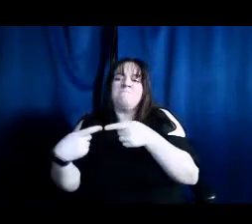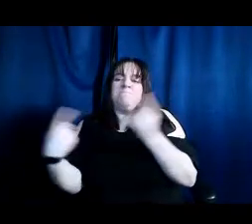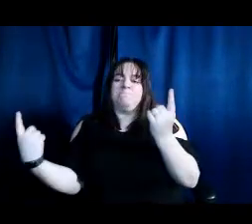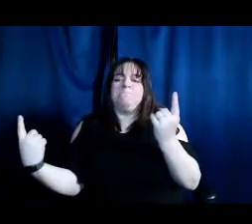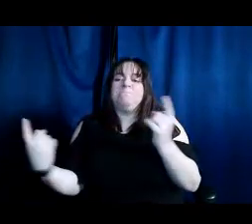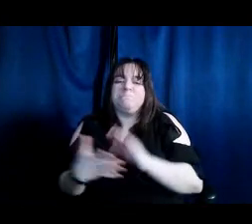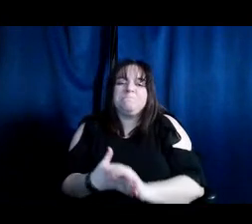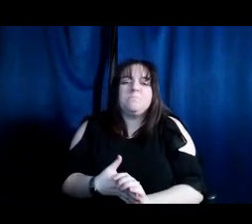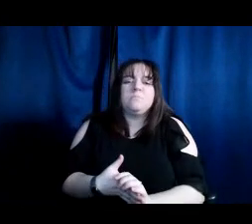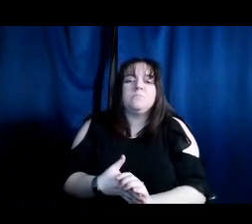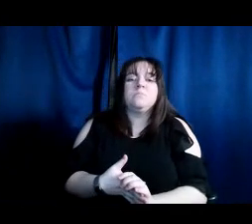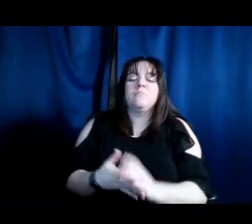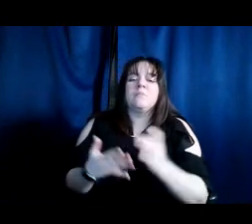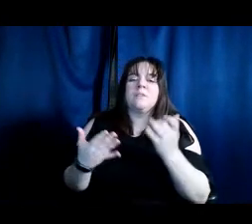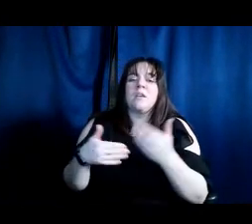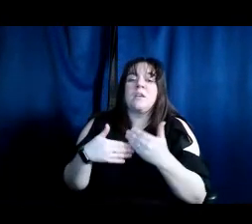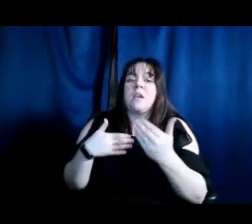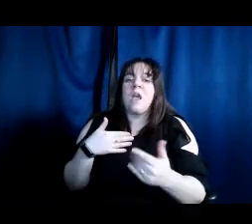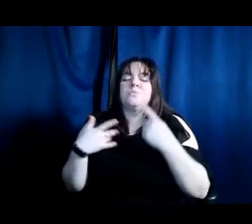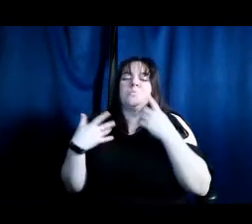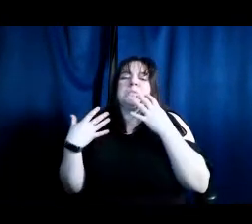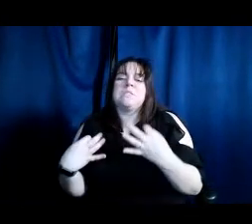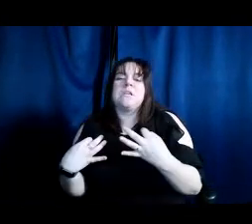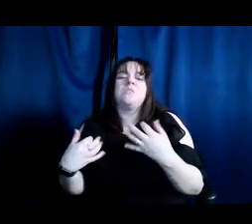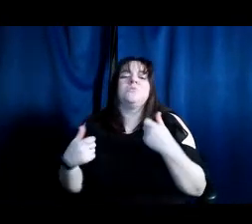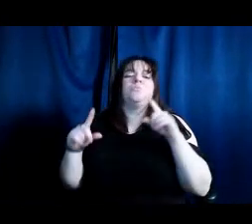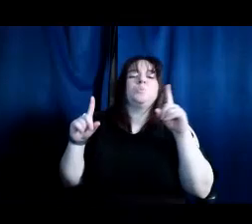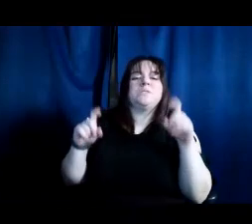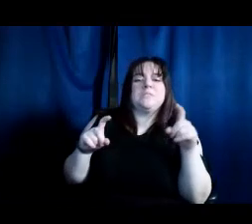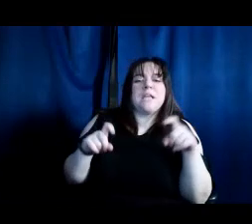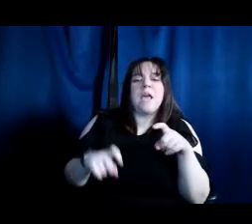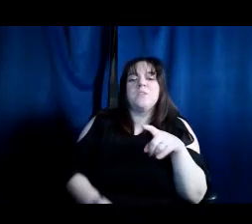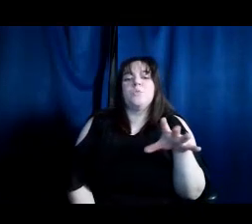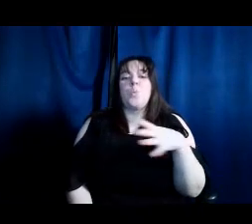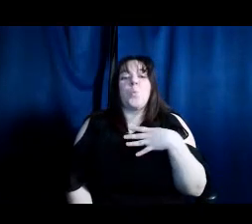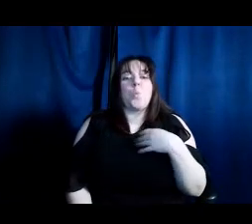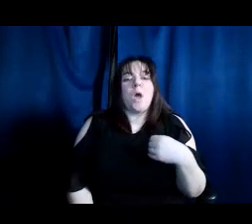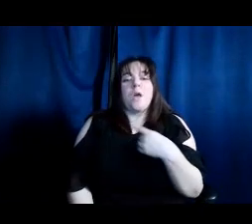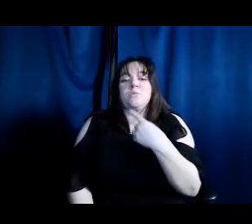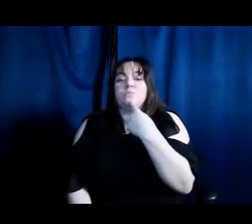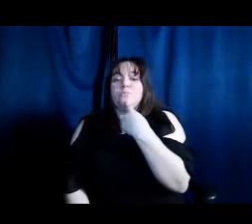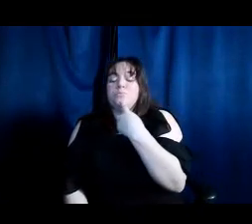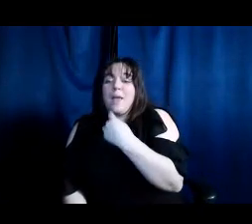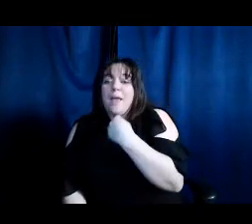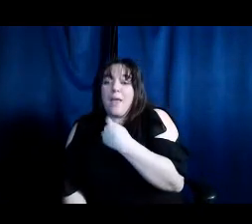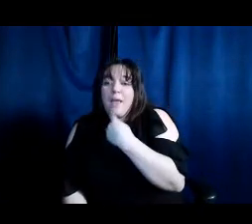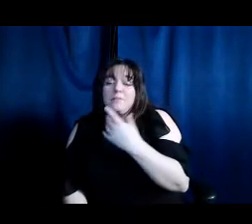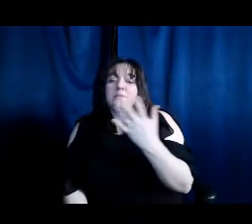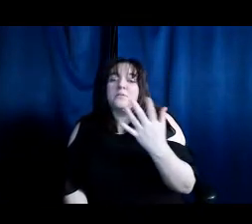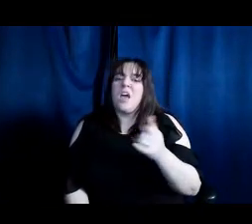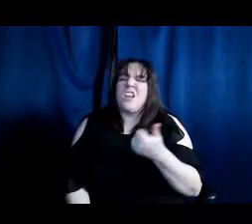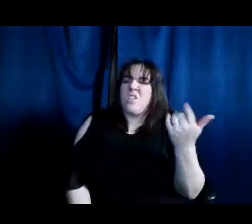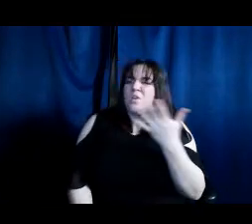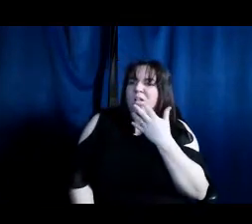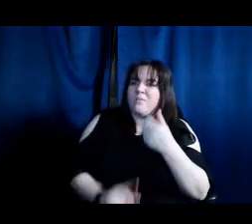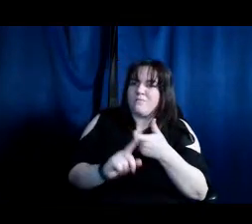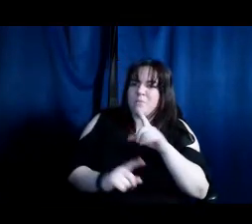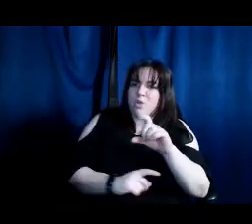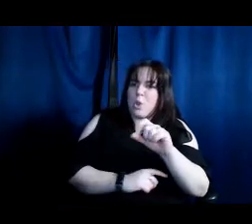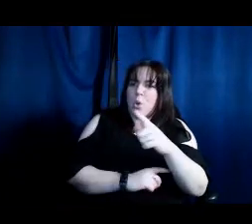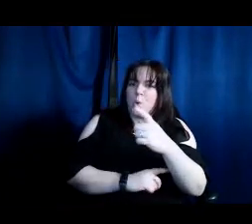Next, we analyzed the contrast of white against lotus red, another color from our logo. According to the contrast